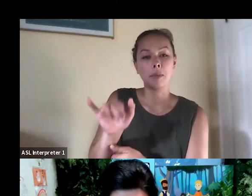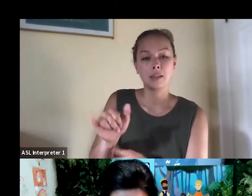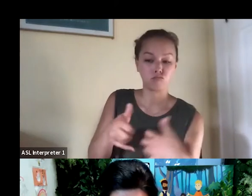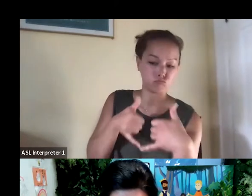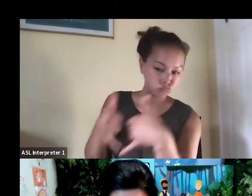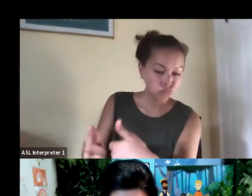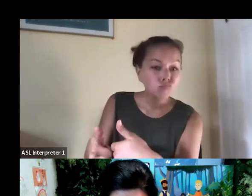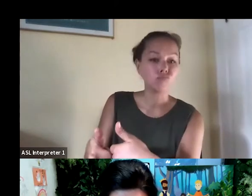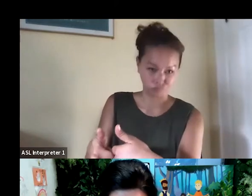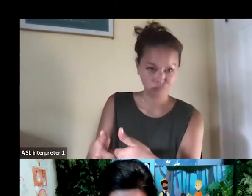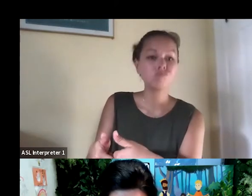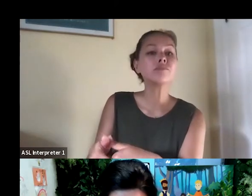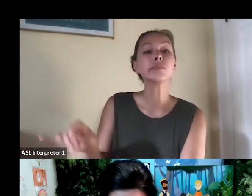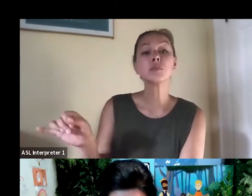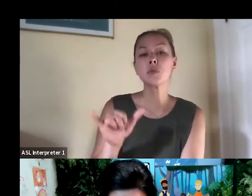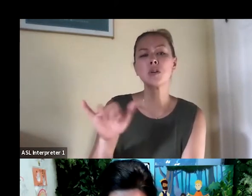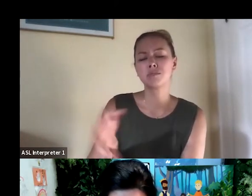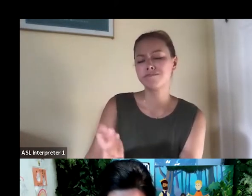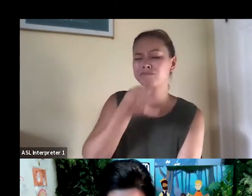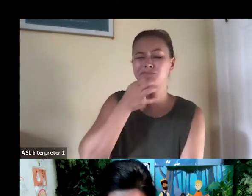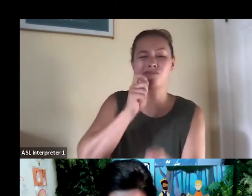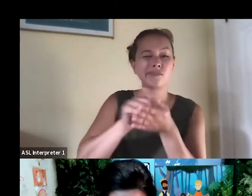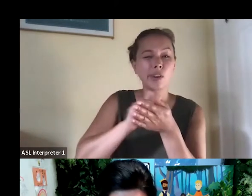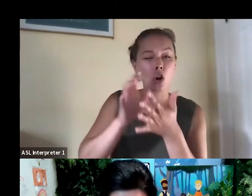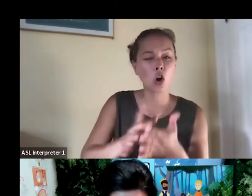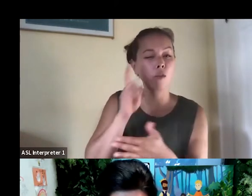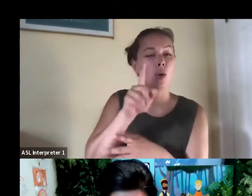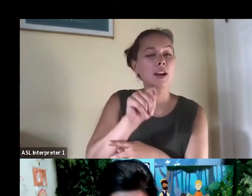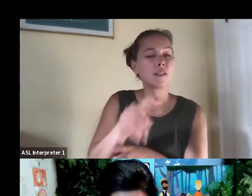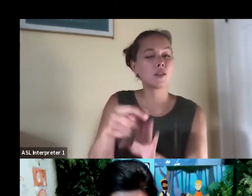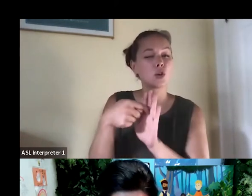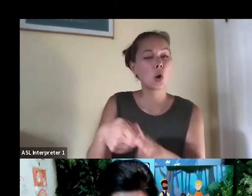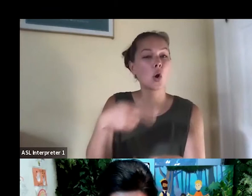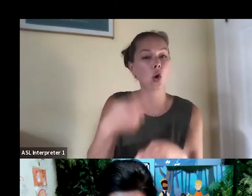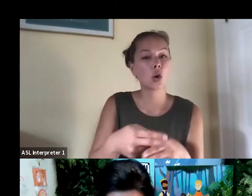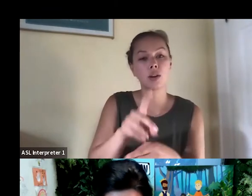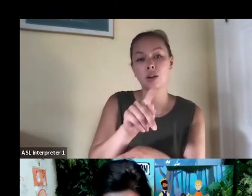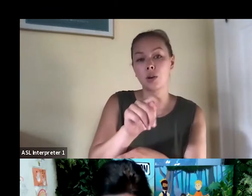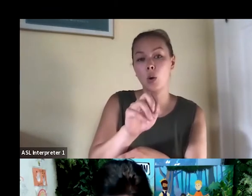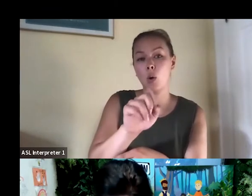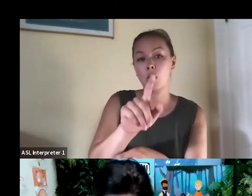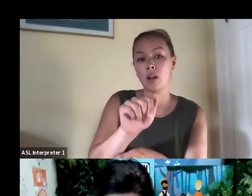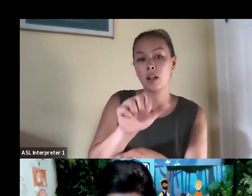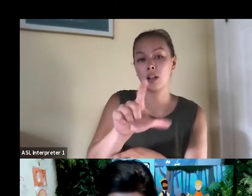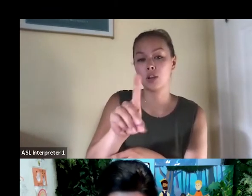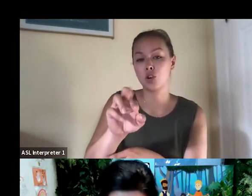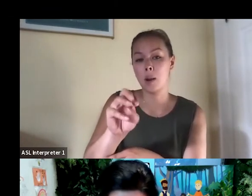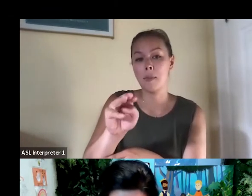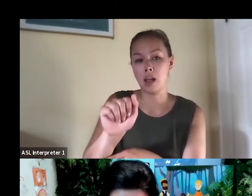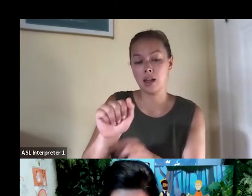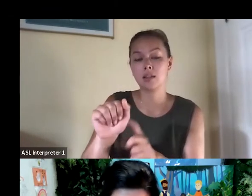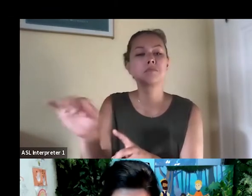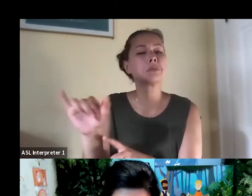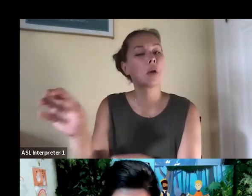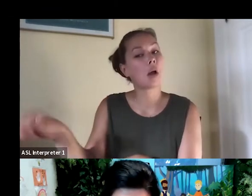a talented writer who has written for shows such as Total Drama Rama and the Emmy award winning show Dino Dana. He's also a TV creator with two shows